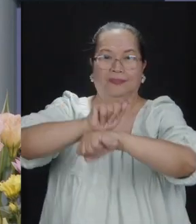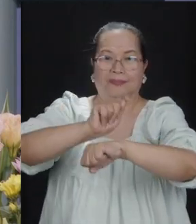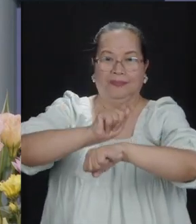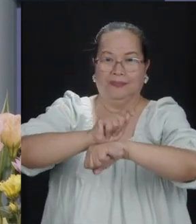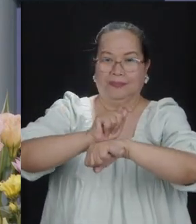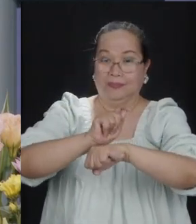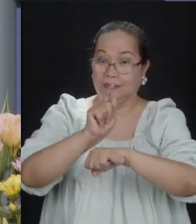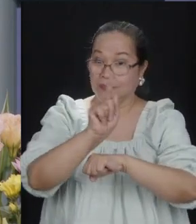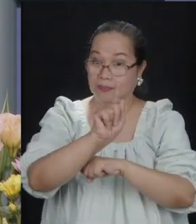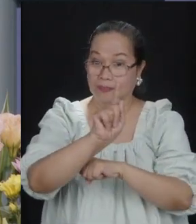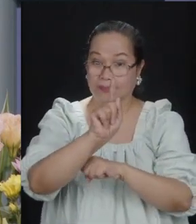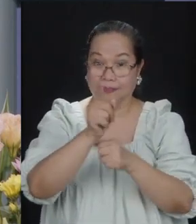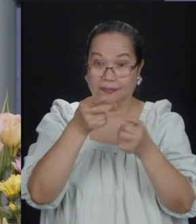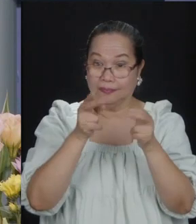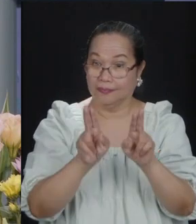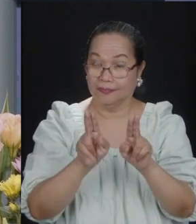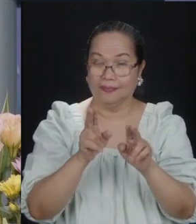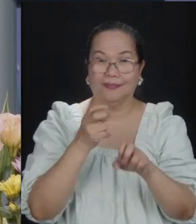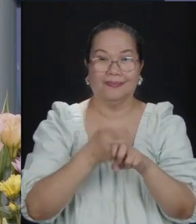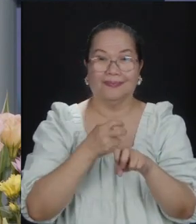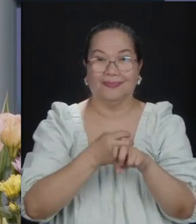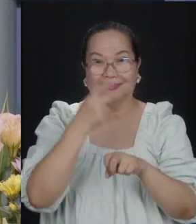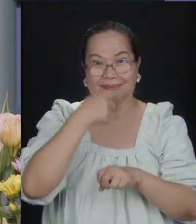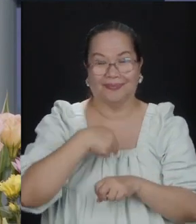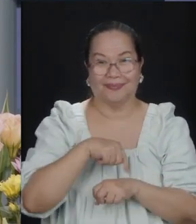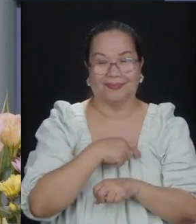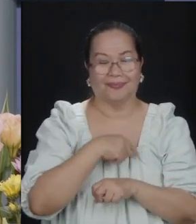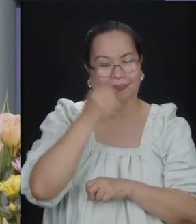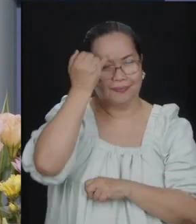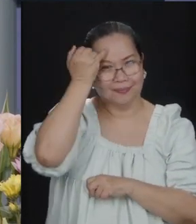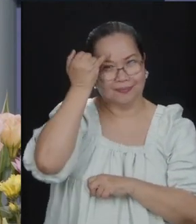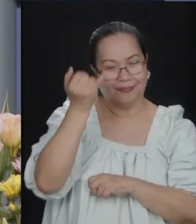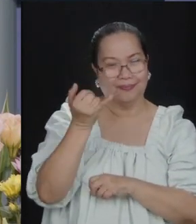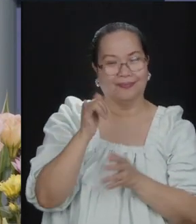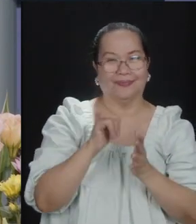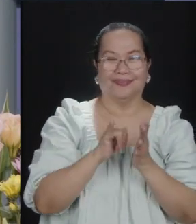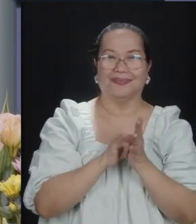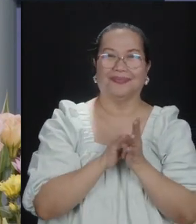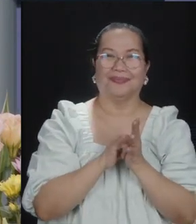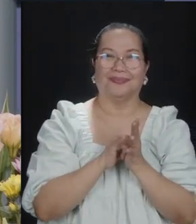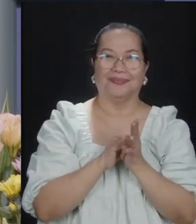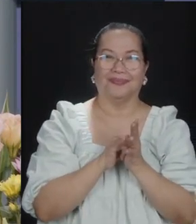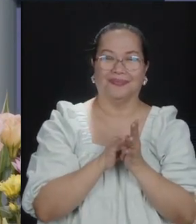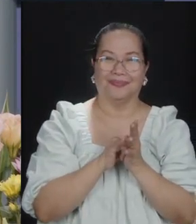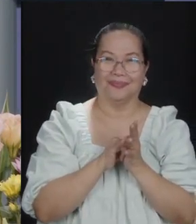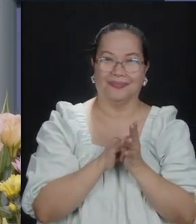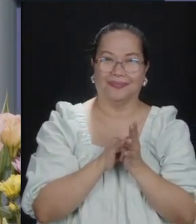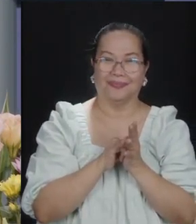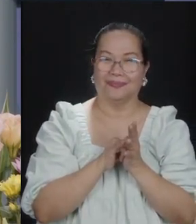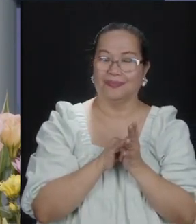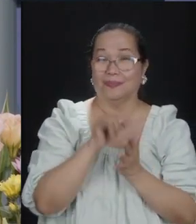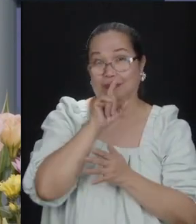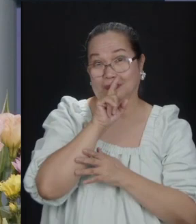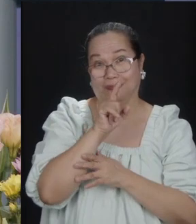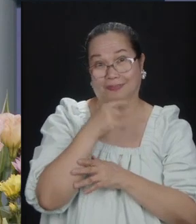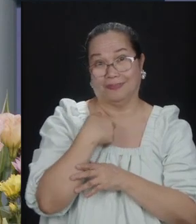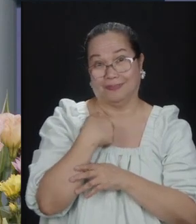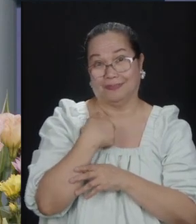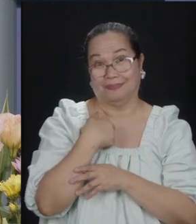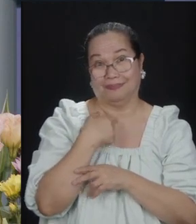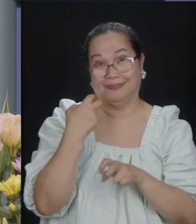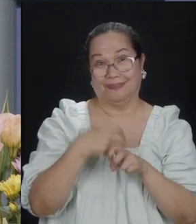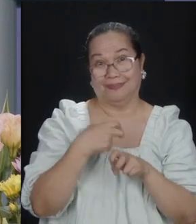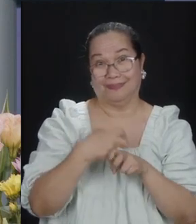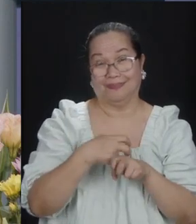know, what's really hard for me to imagine that is the fact that I had a hard